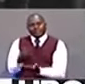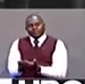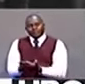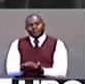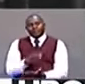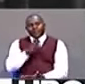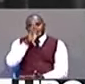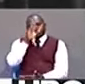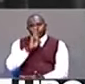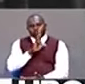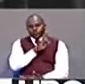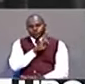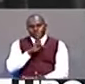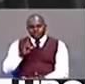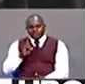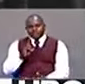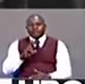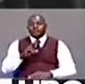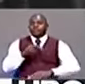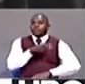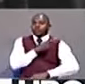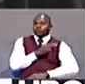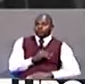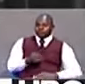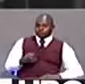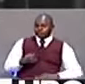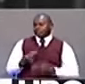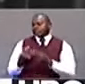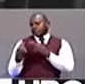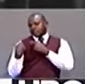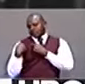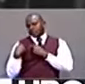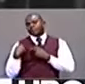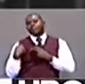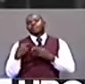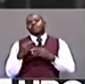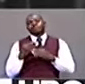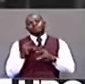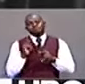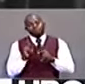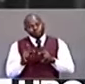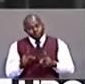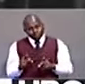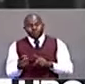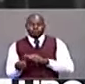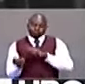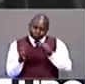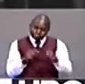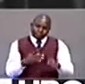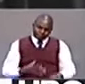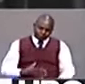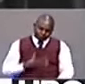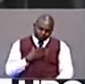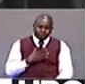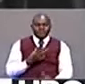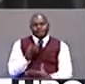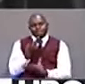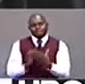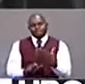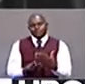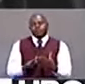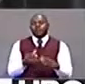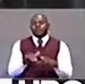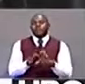Hospital, and I was responsible for clearing people who were going to visit them. So I